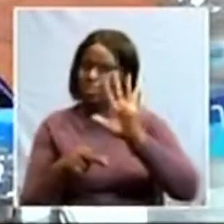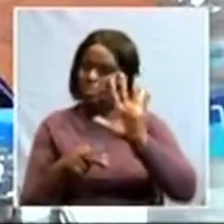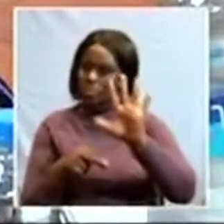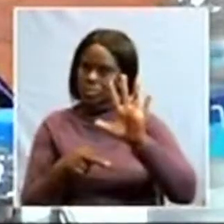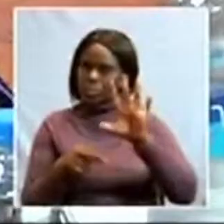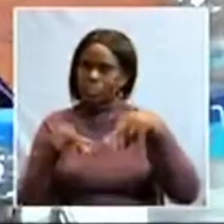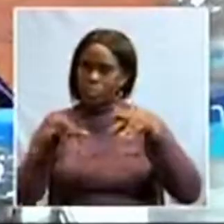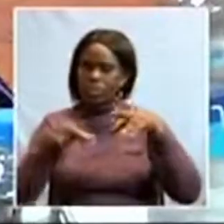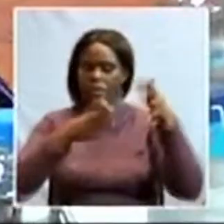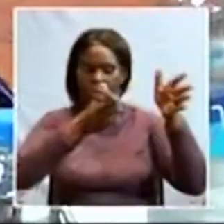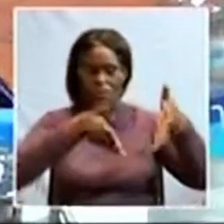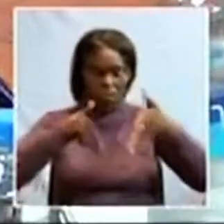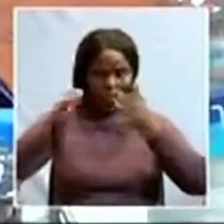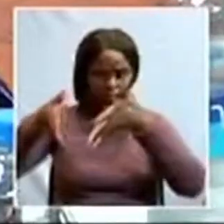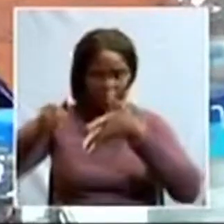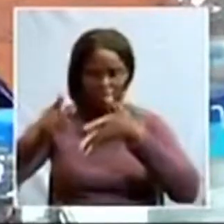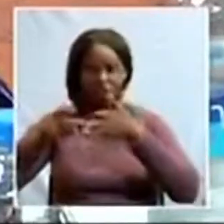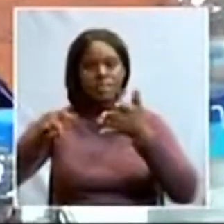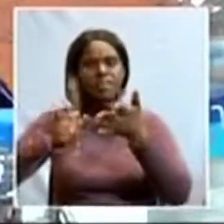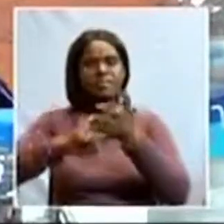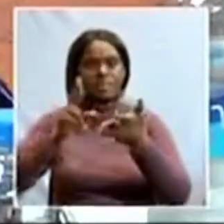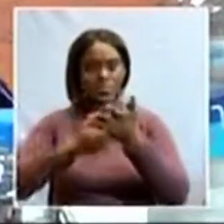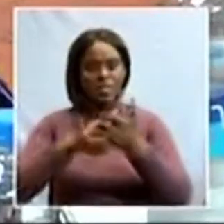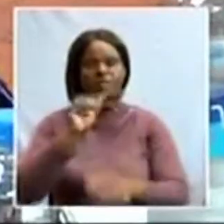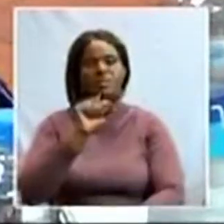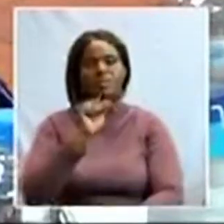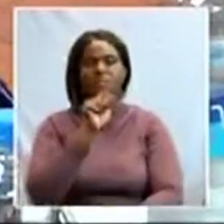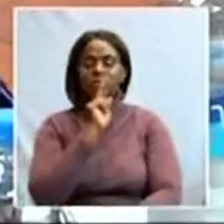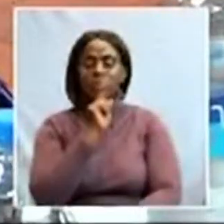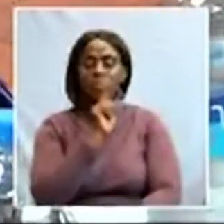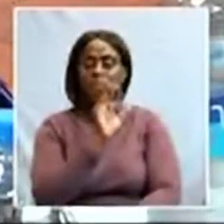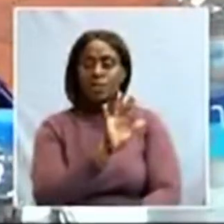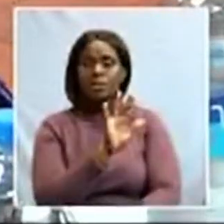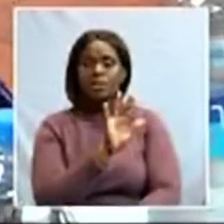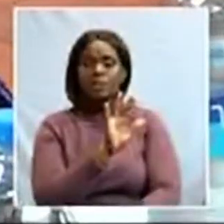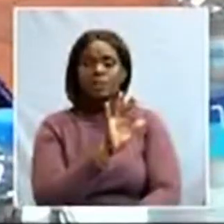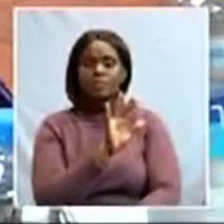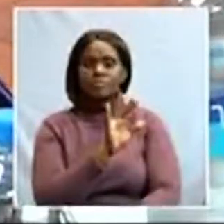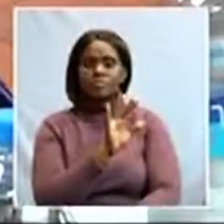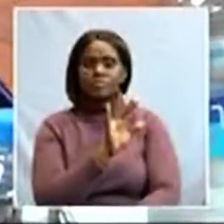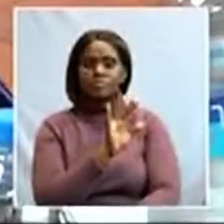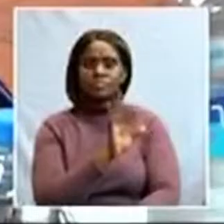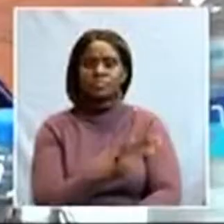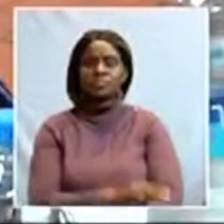drainages. Oh, these are repetitions. Yes. Yes.